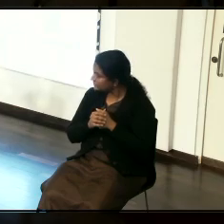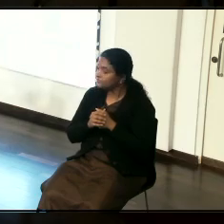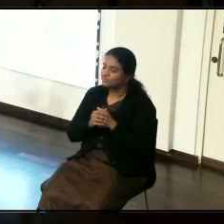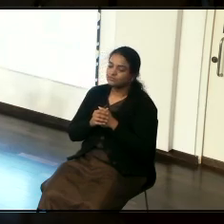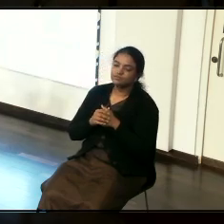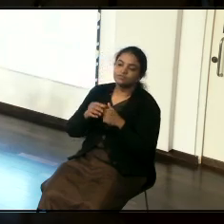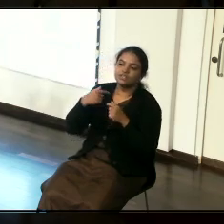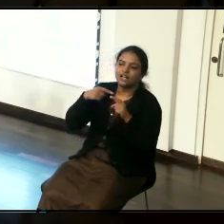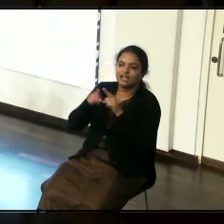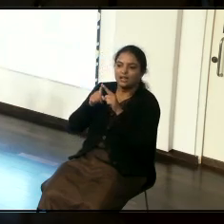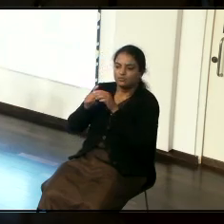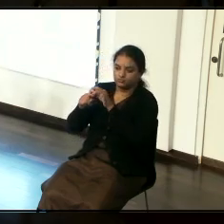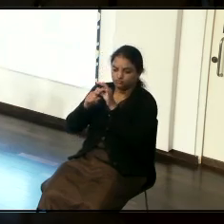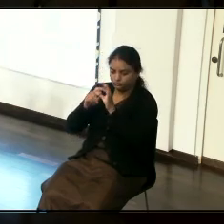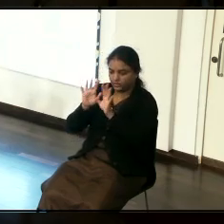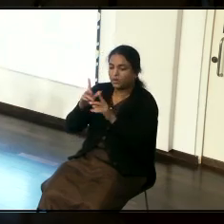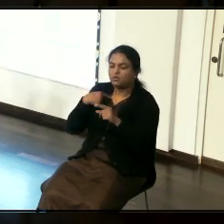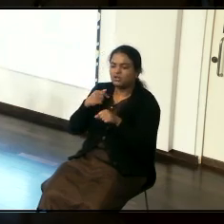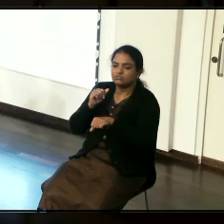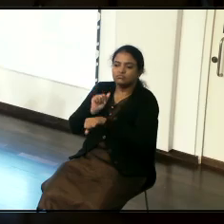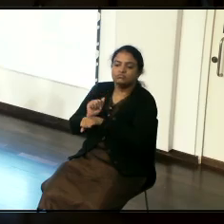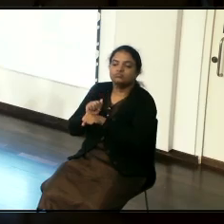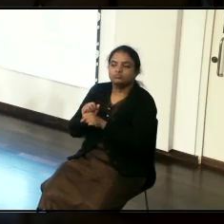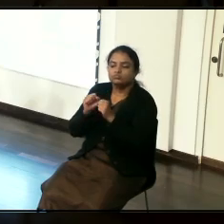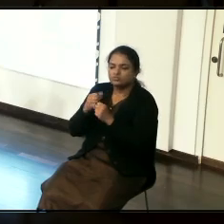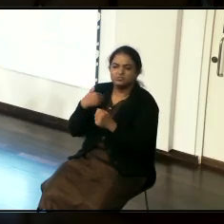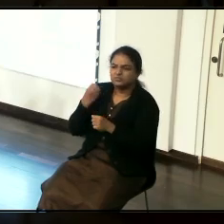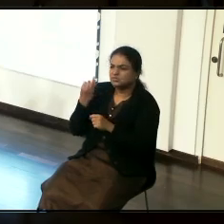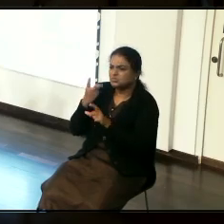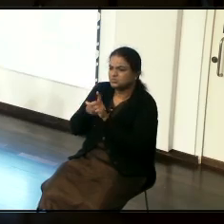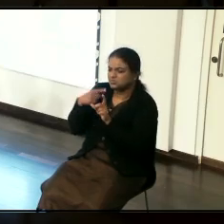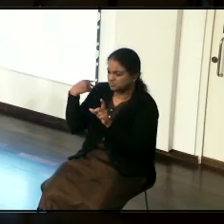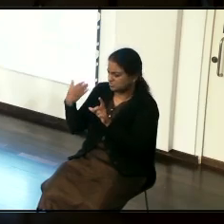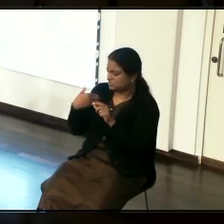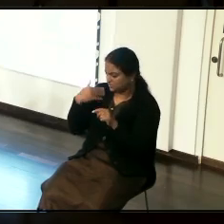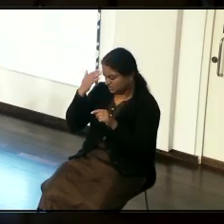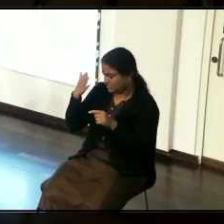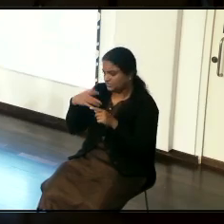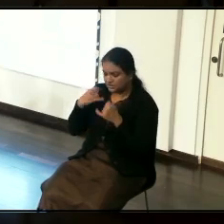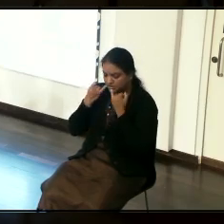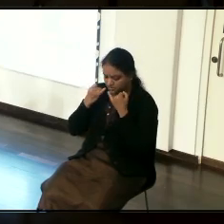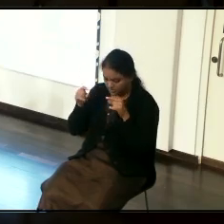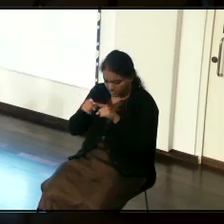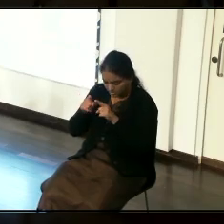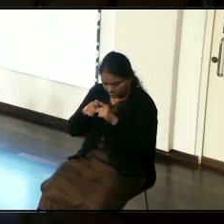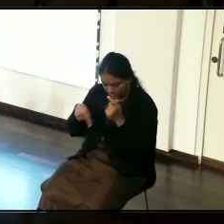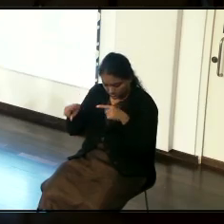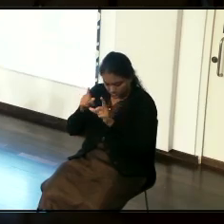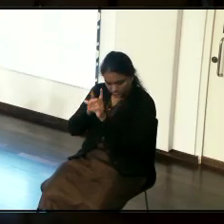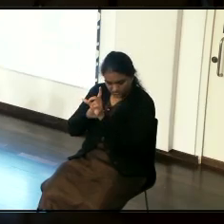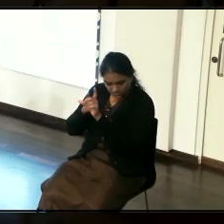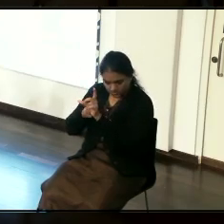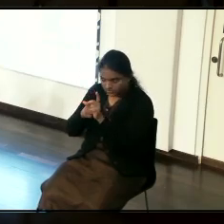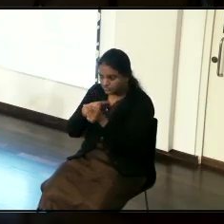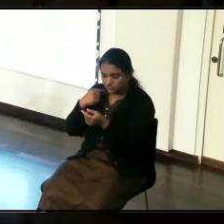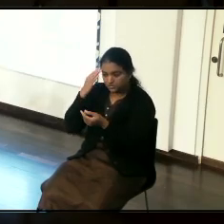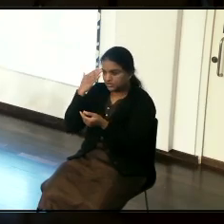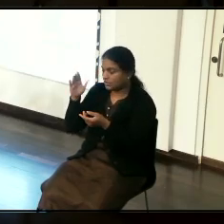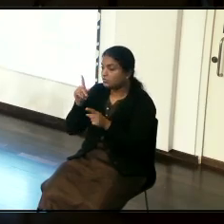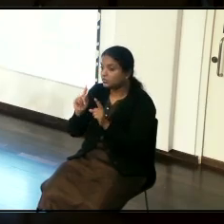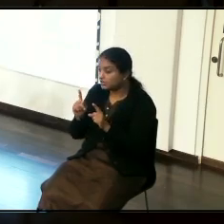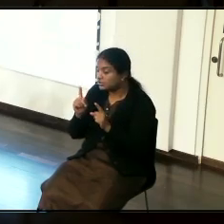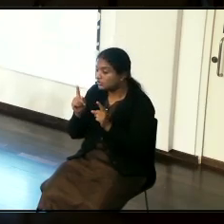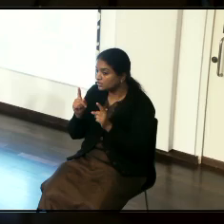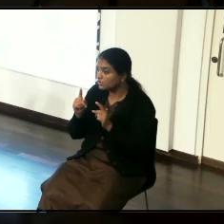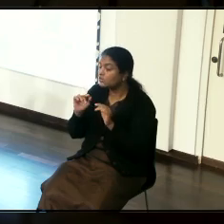I want to know how many years, you kind of answered with the pandemic, but how many years have gone into this? And